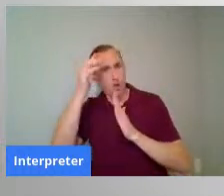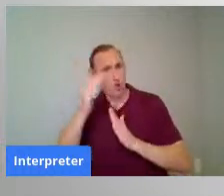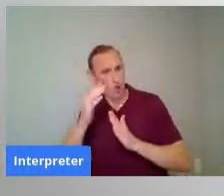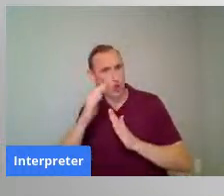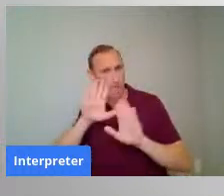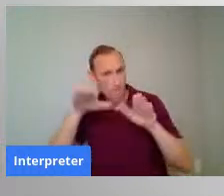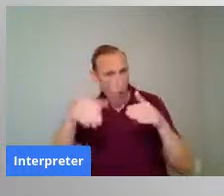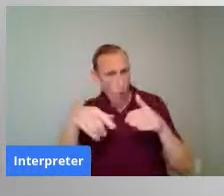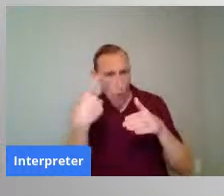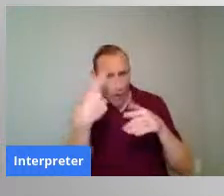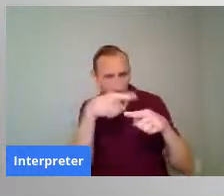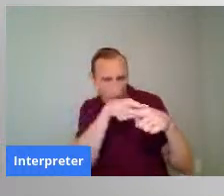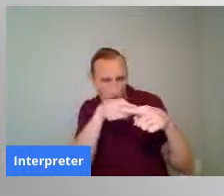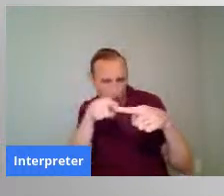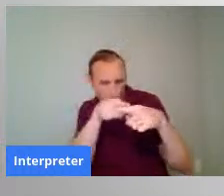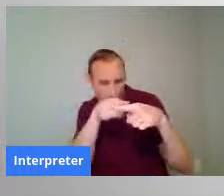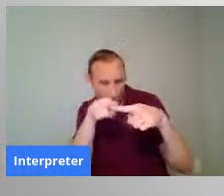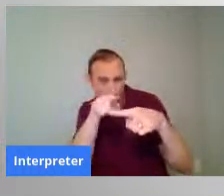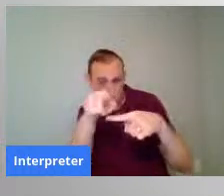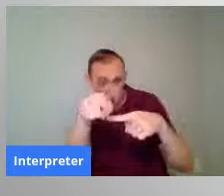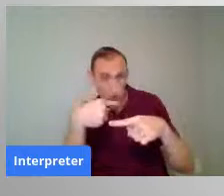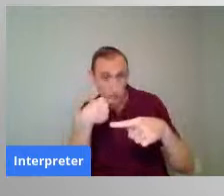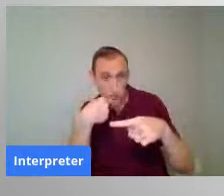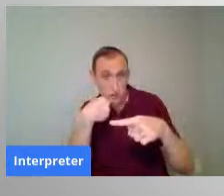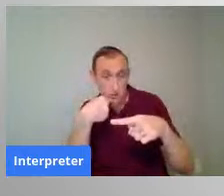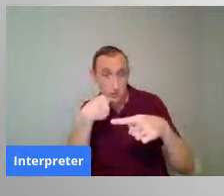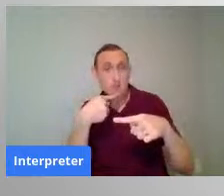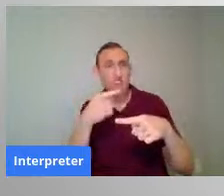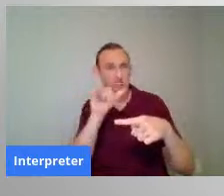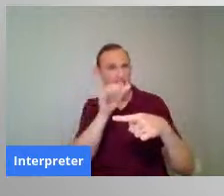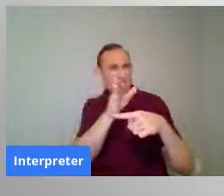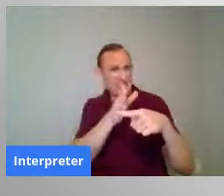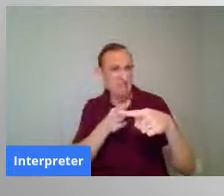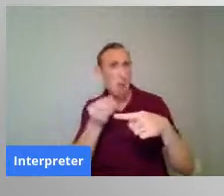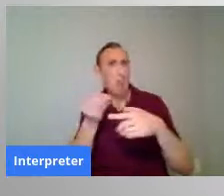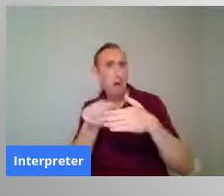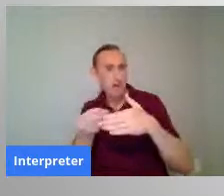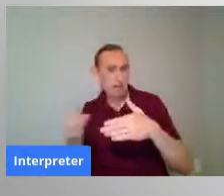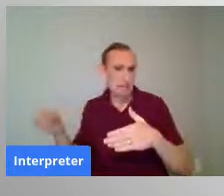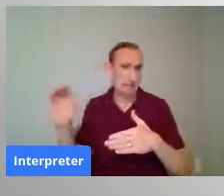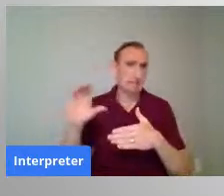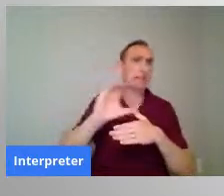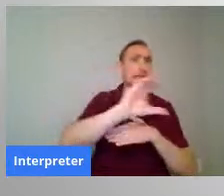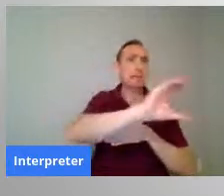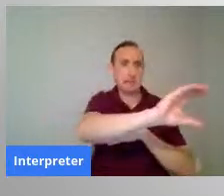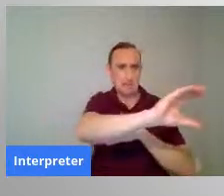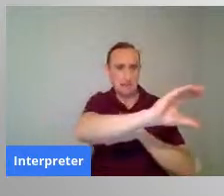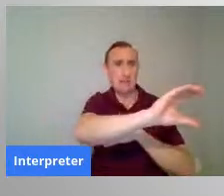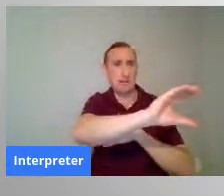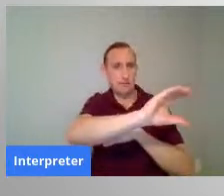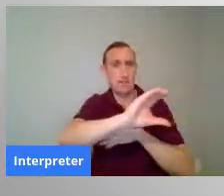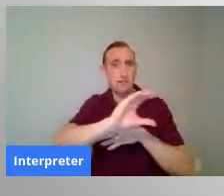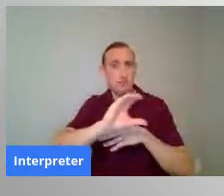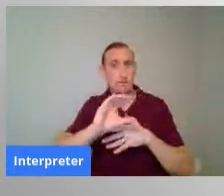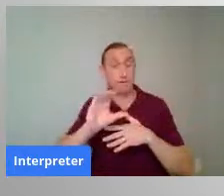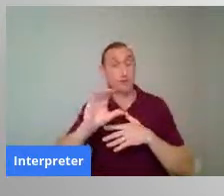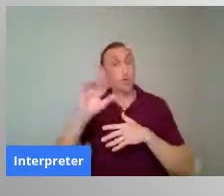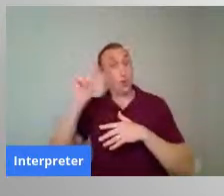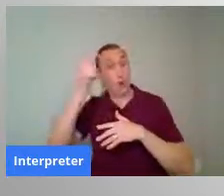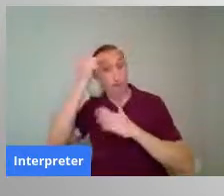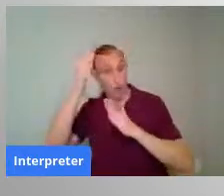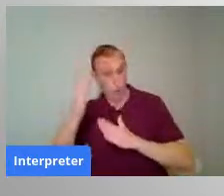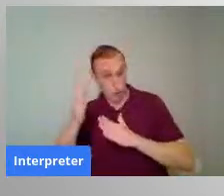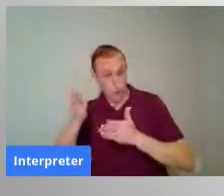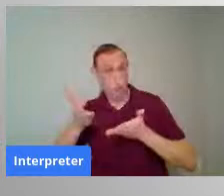hey, we really need to give some of this money back to schools. And so in his proposed budget, which